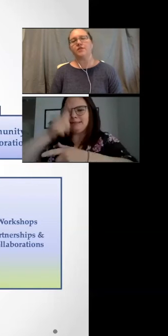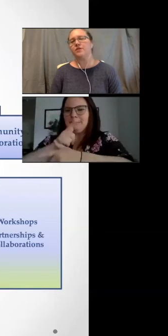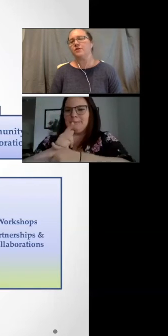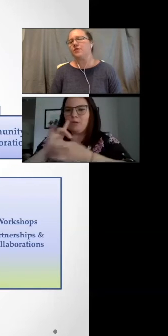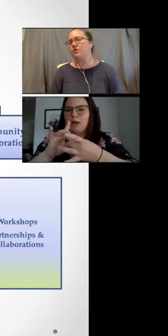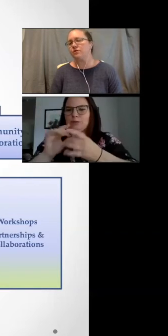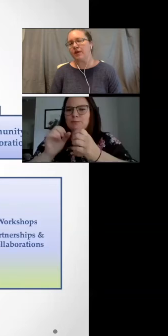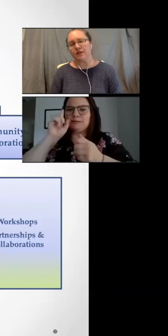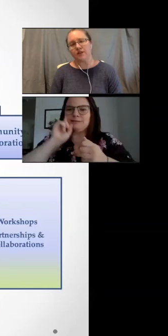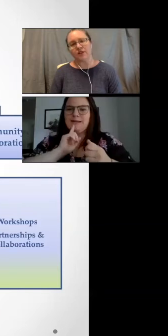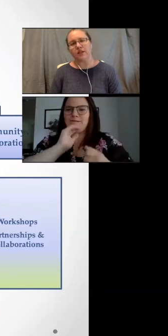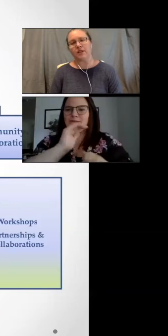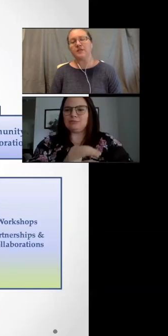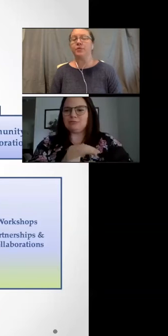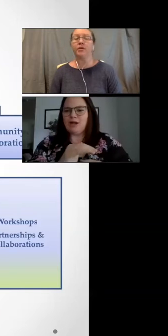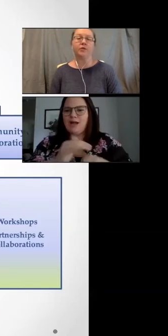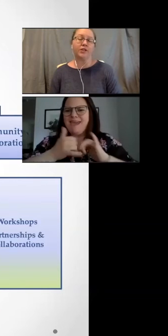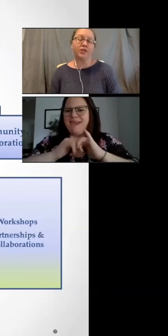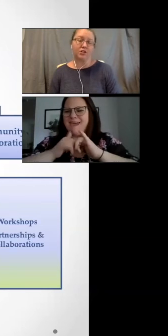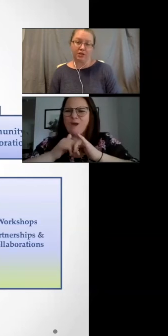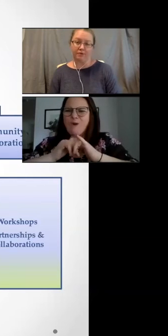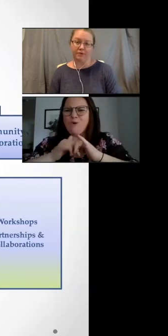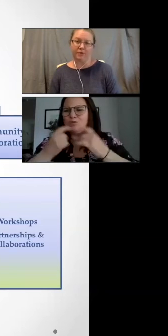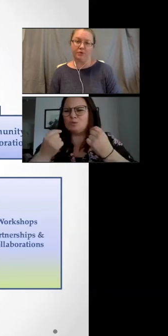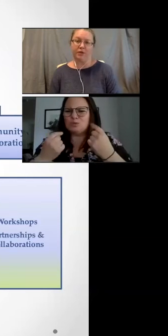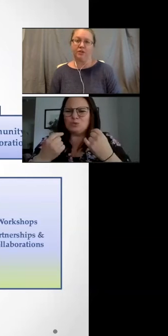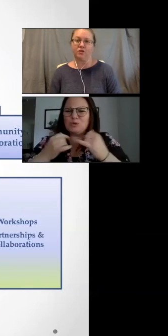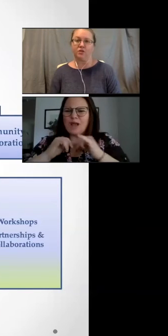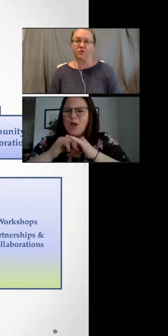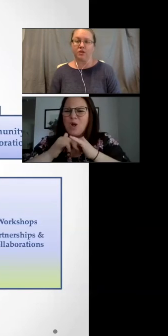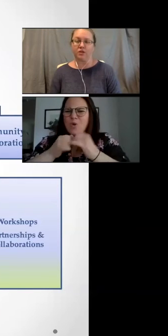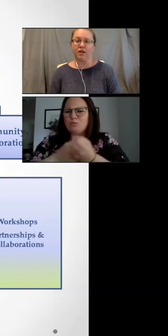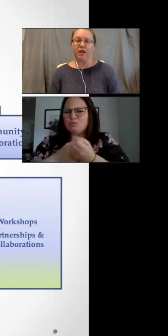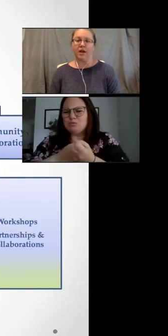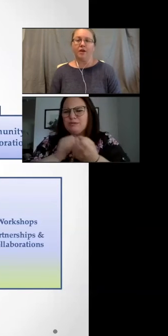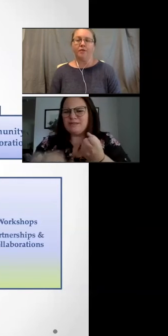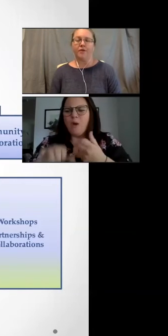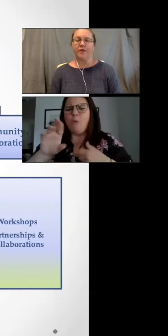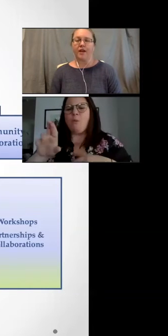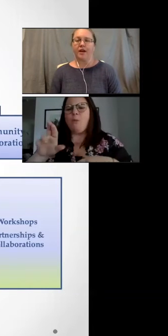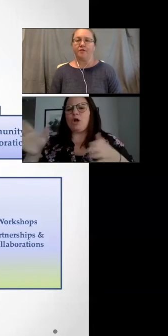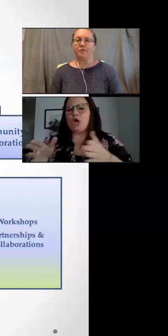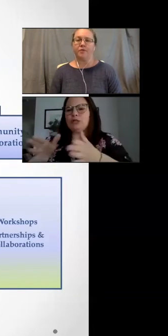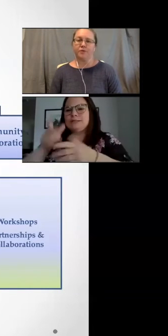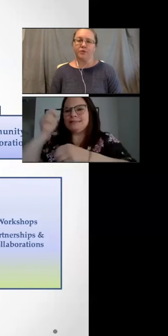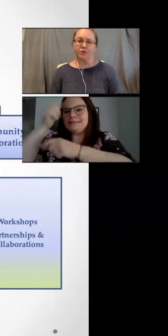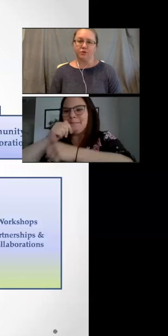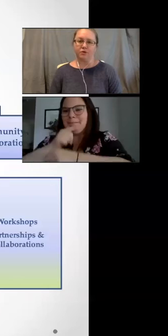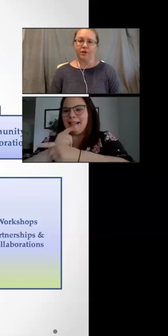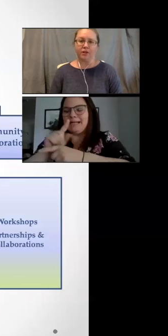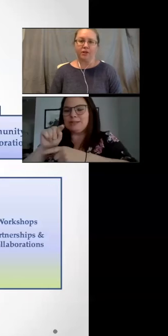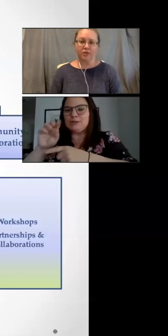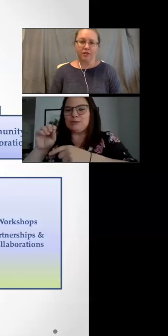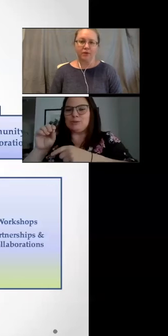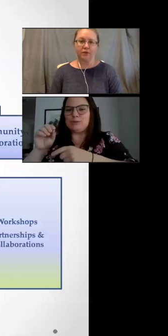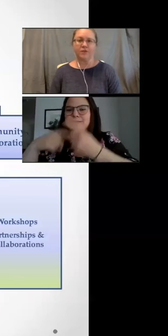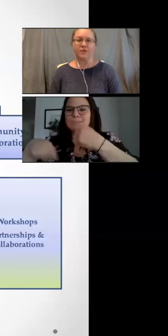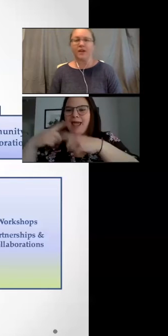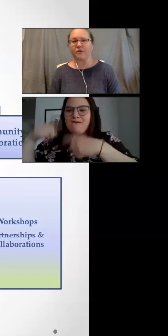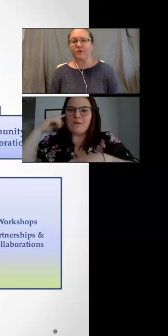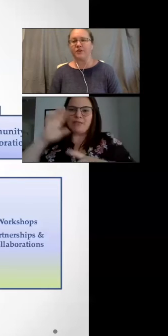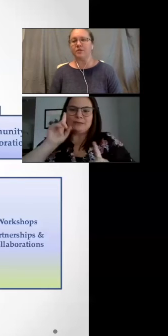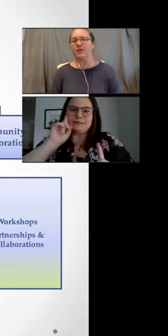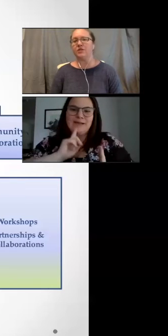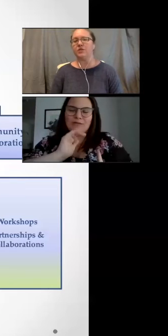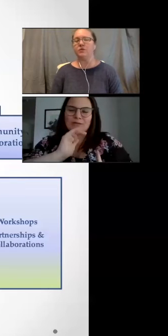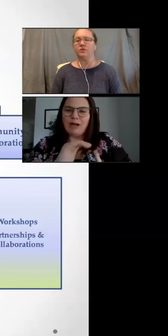with strengthening sibling relationships between their children, whether they have multiple children who are hearing and one who is deaf,